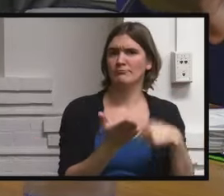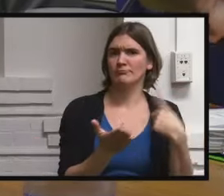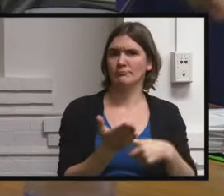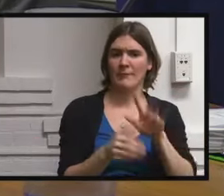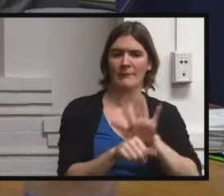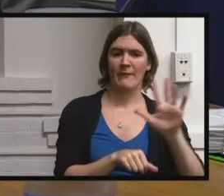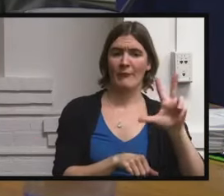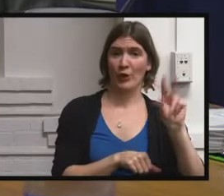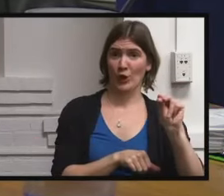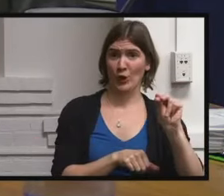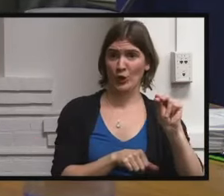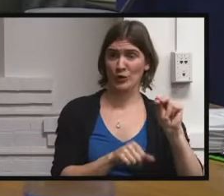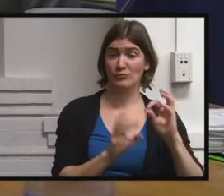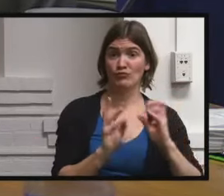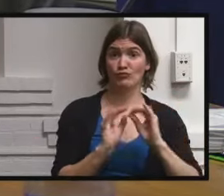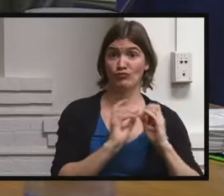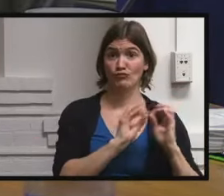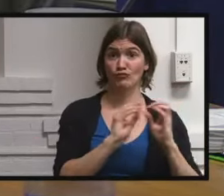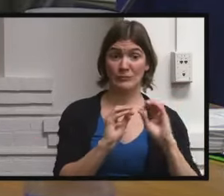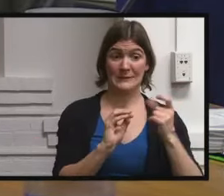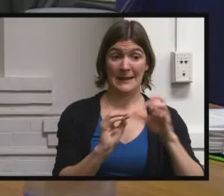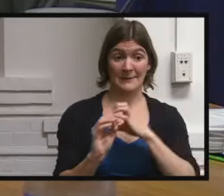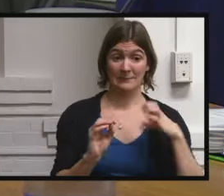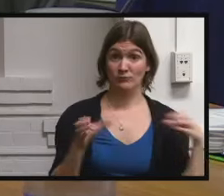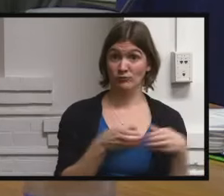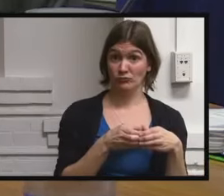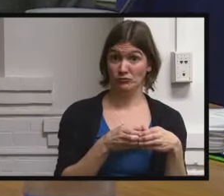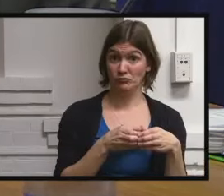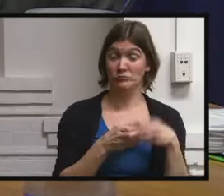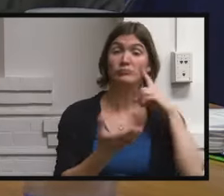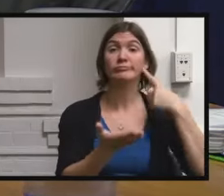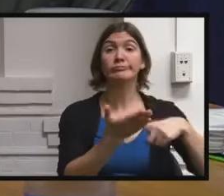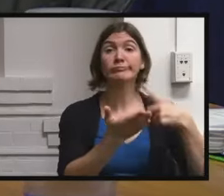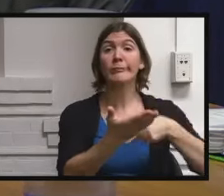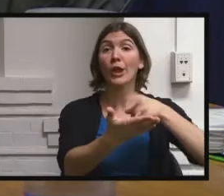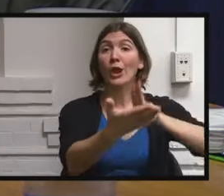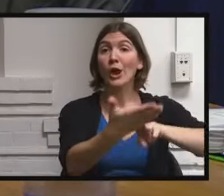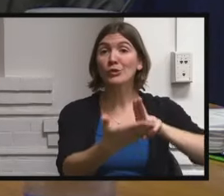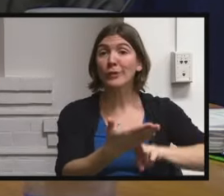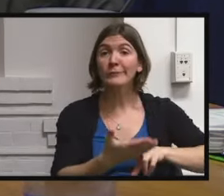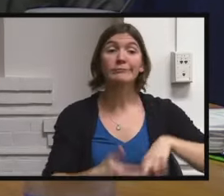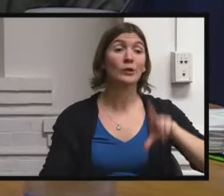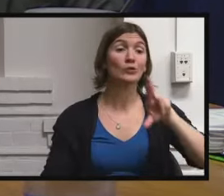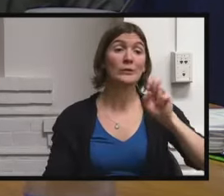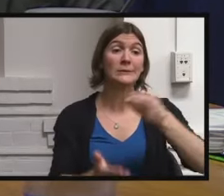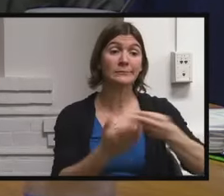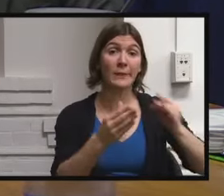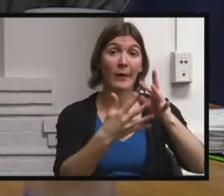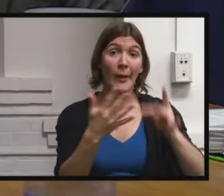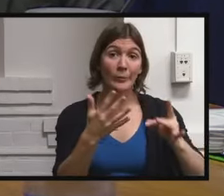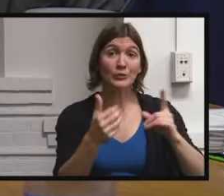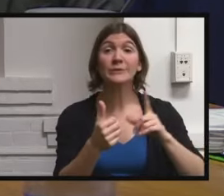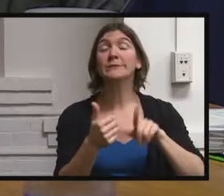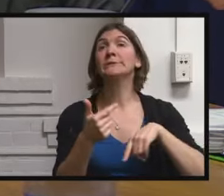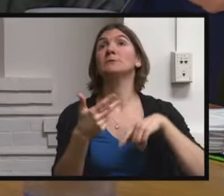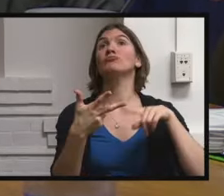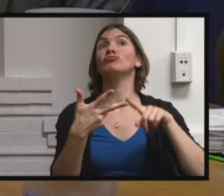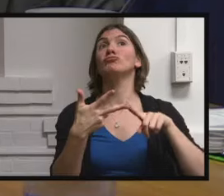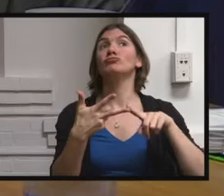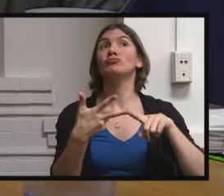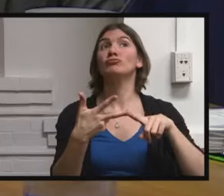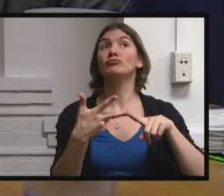went into executive session to discuss contracts, real estate options,